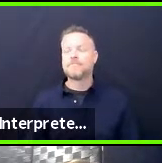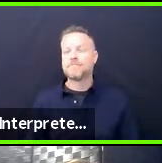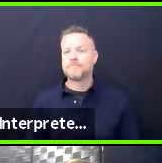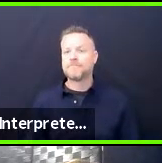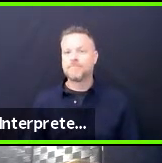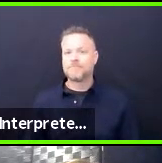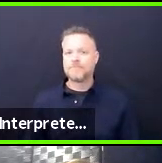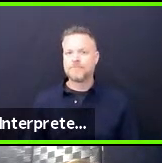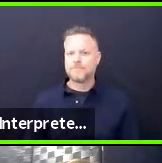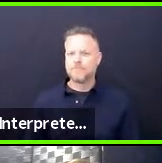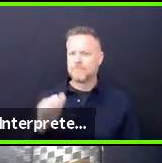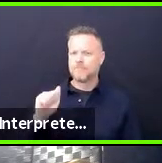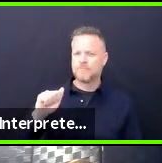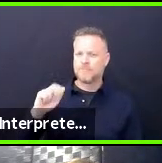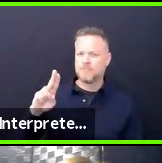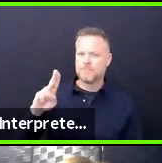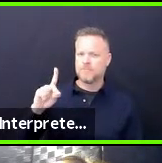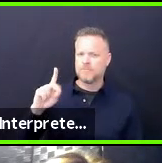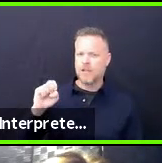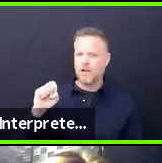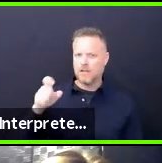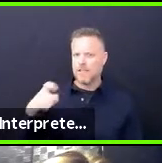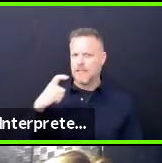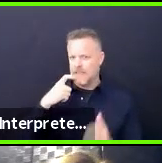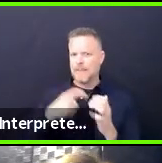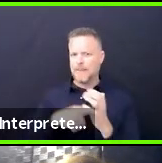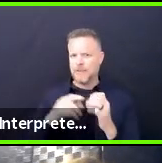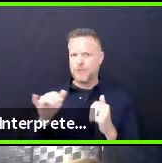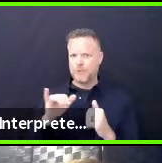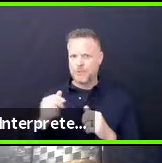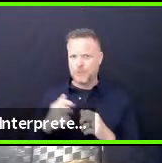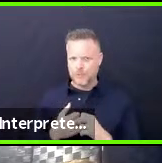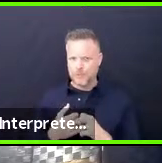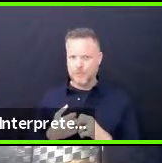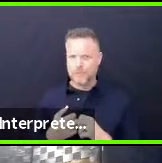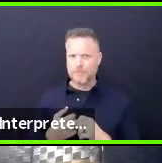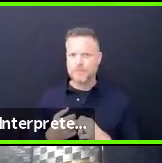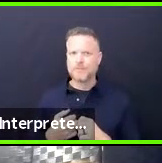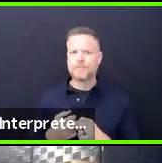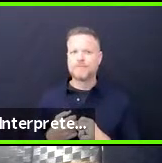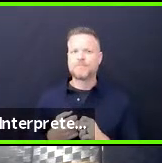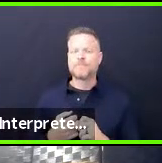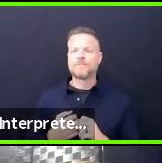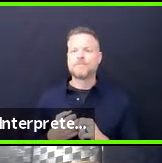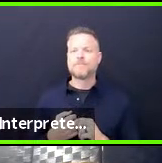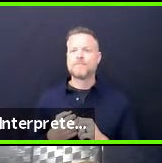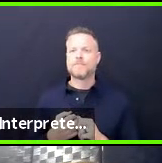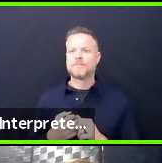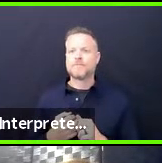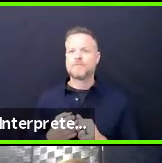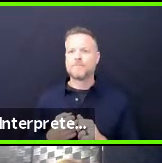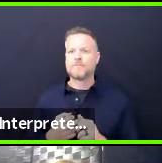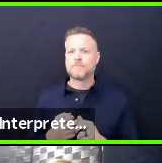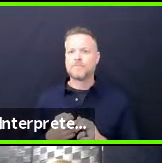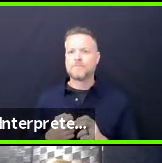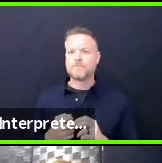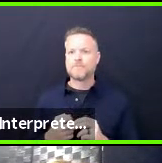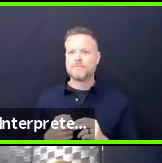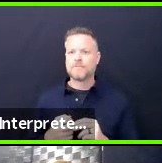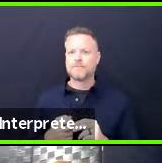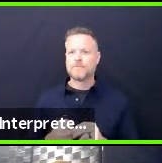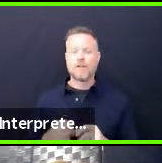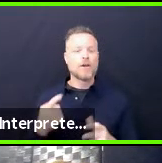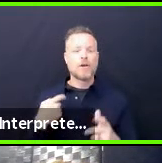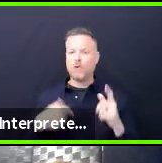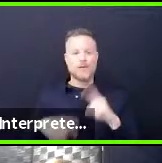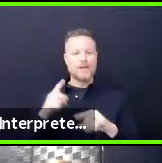Audie made mention of it, and hope I'm saying her name right, but we found that one size doesn't